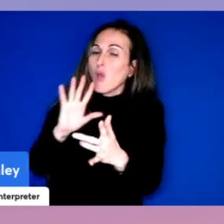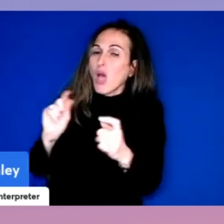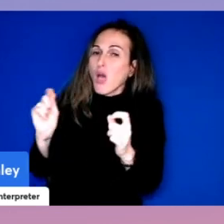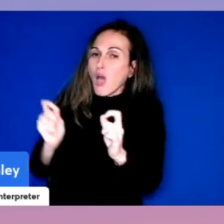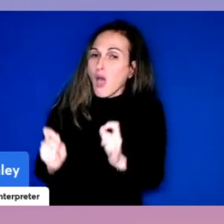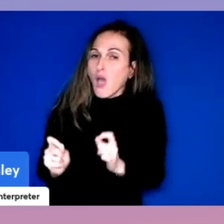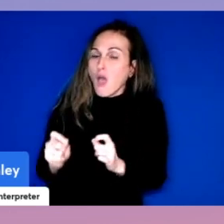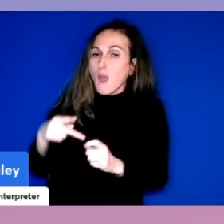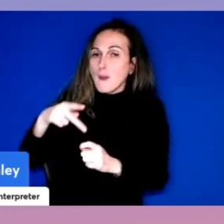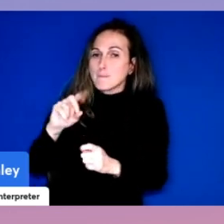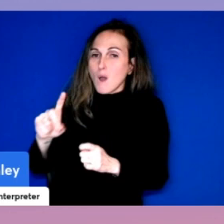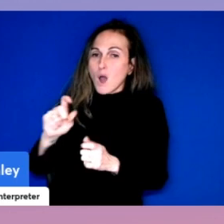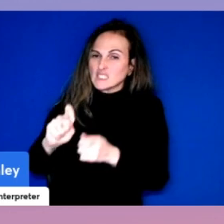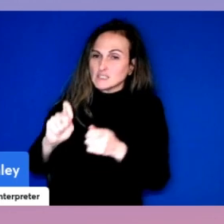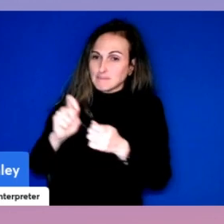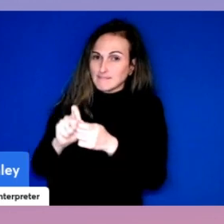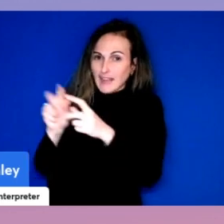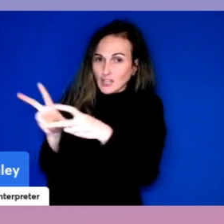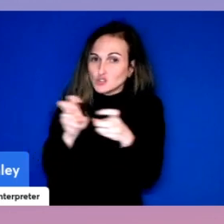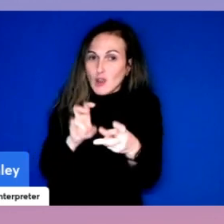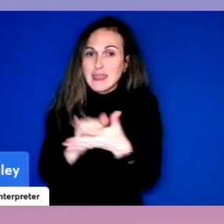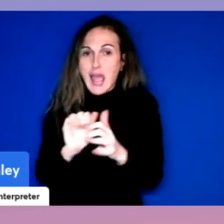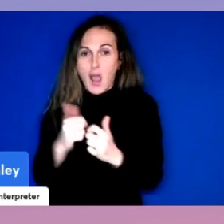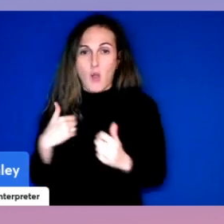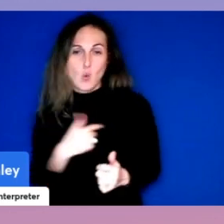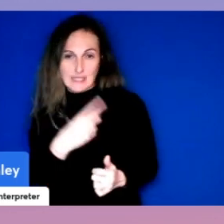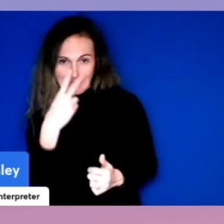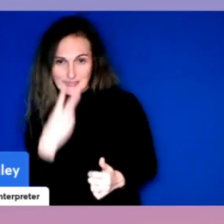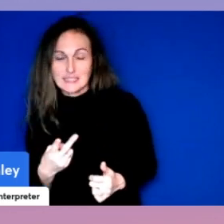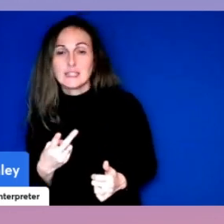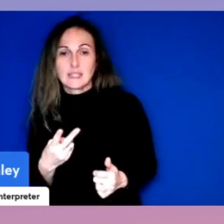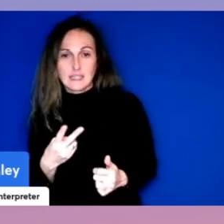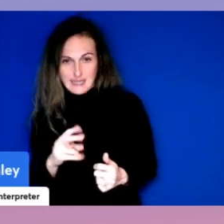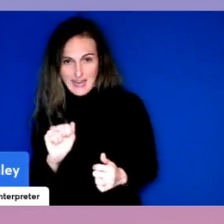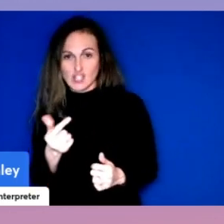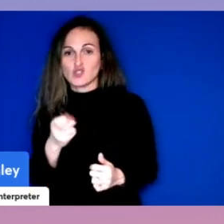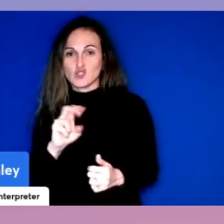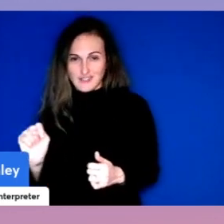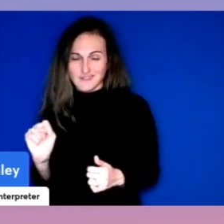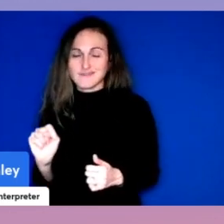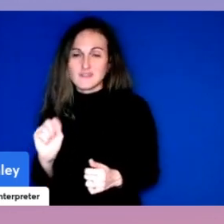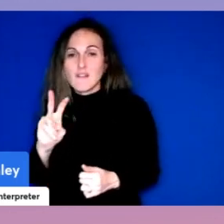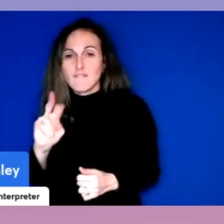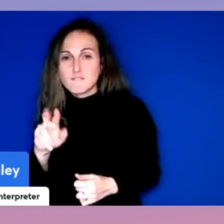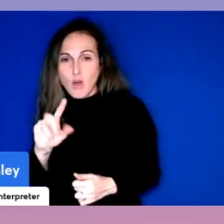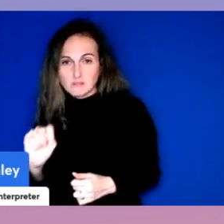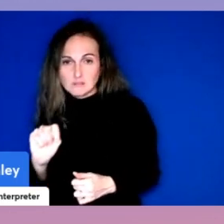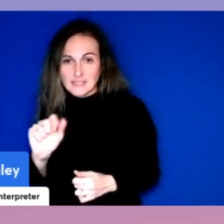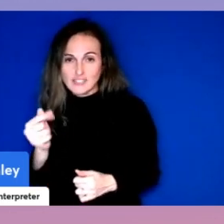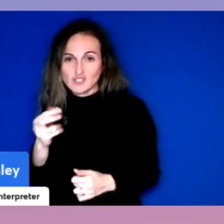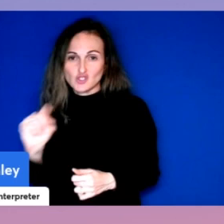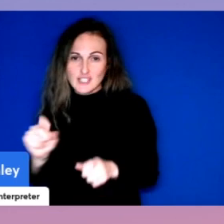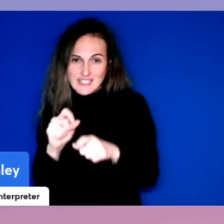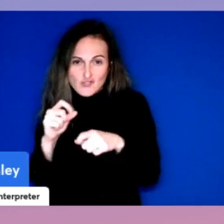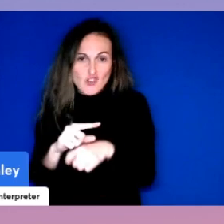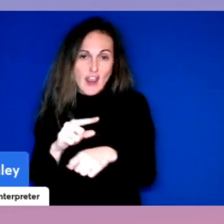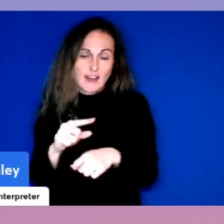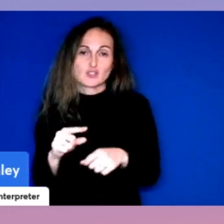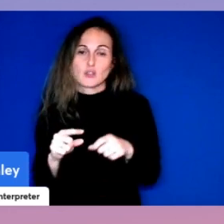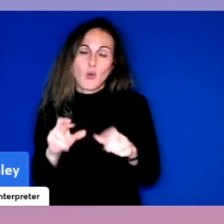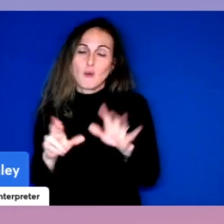the pod specification. And that's how we're going to see an agent, a Vault agent injector,